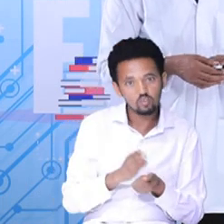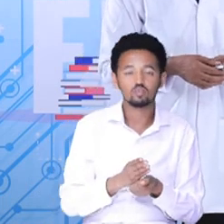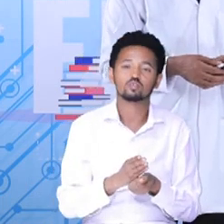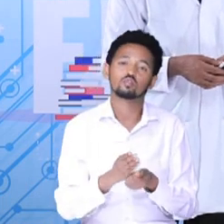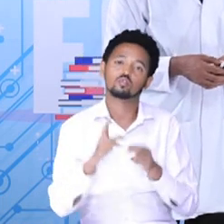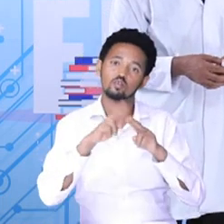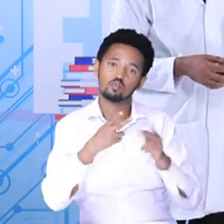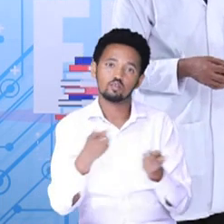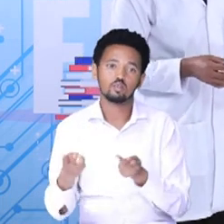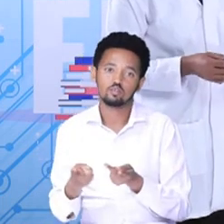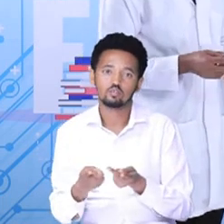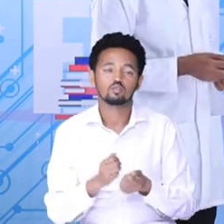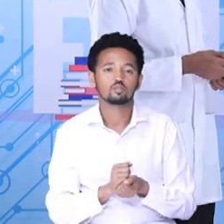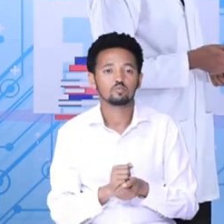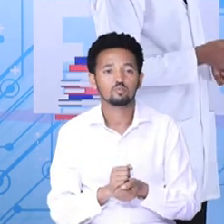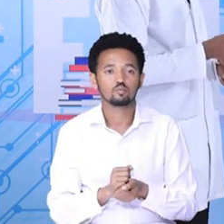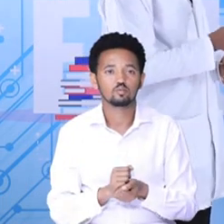settlers.